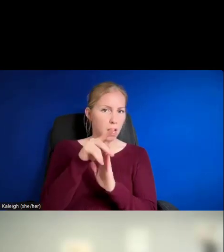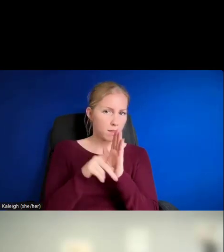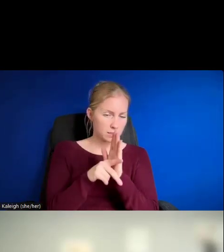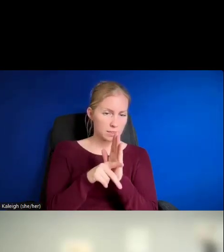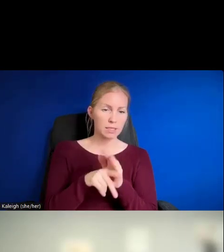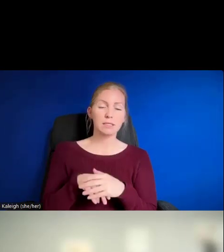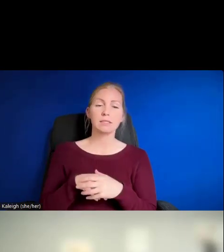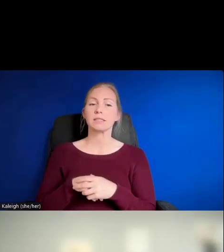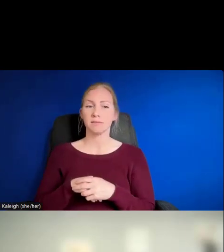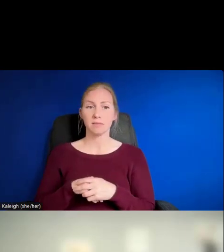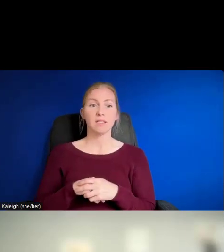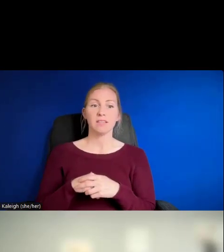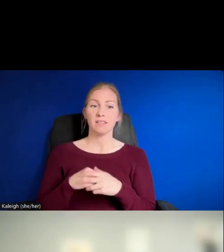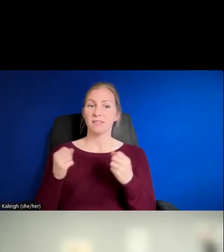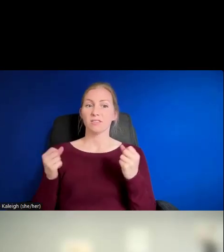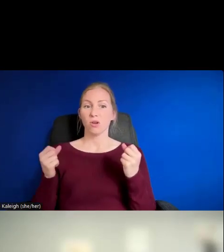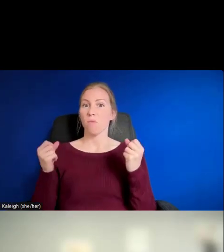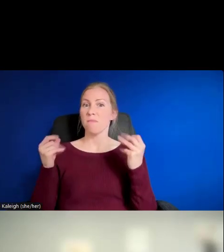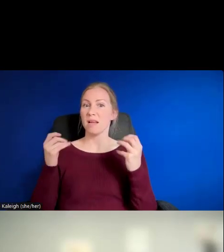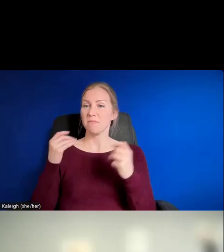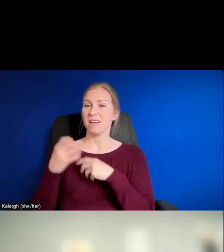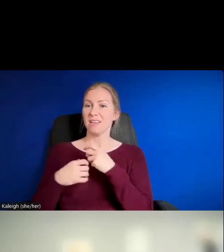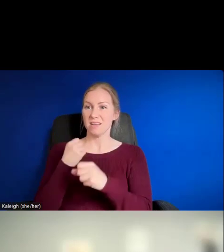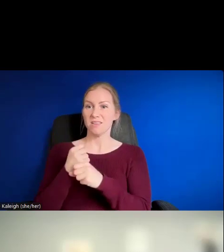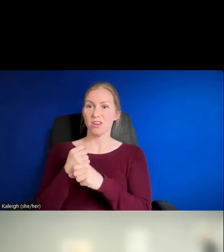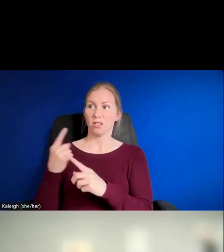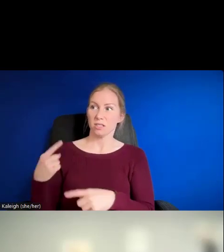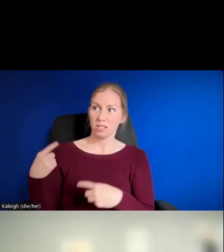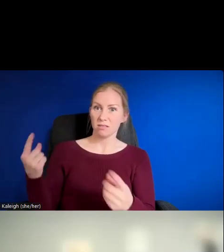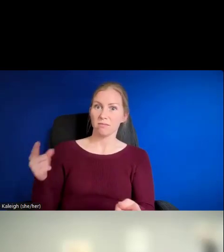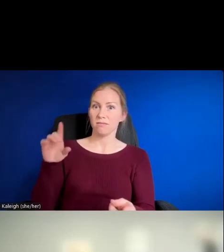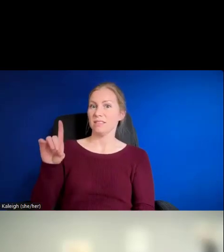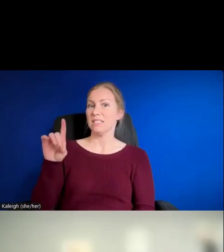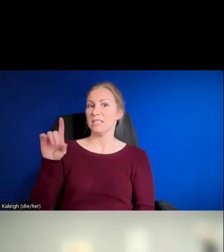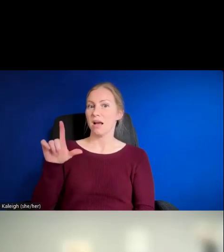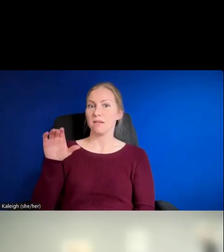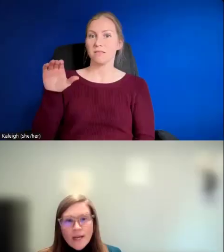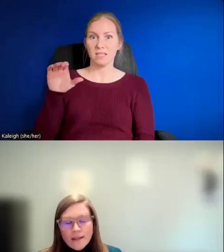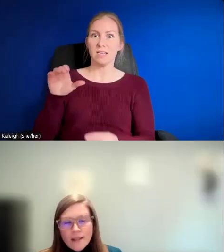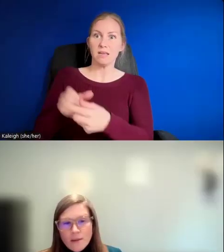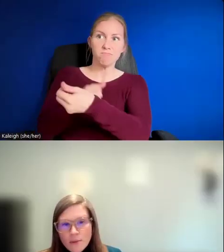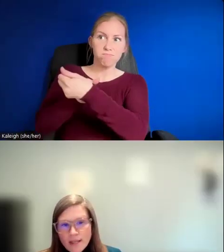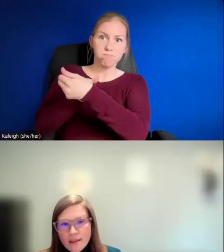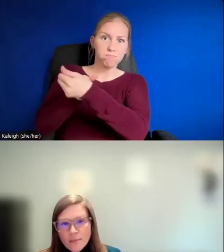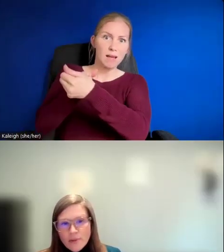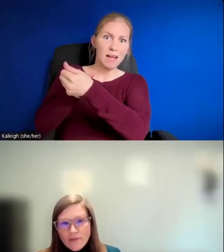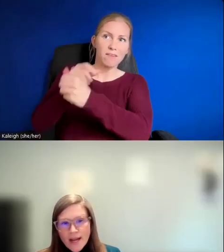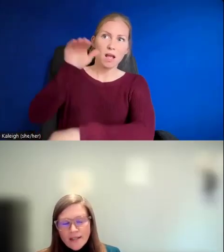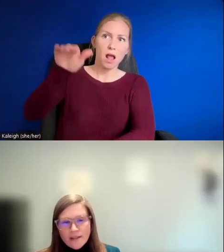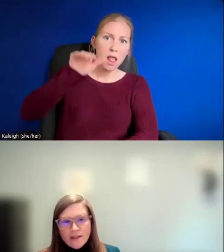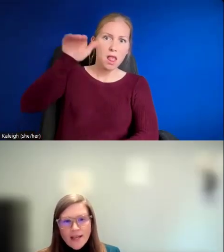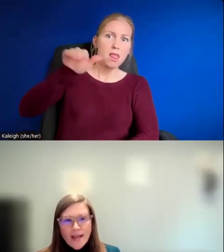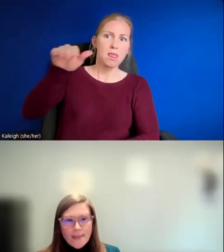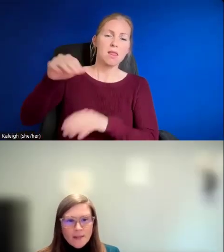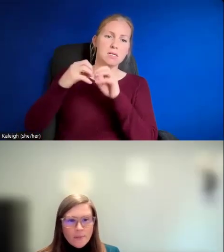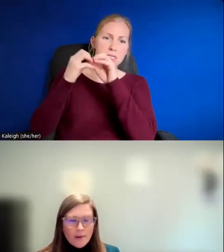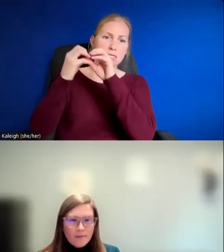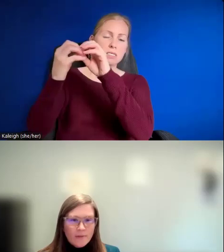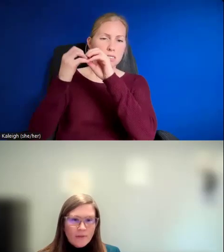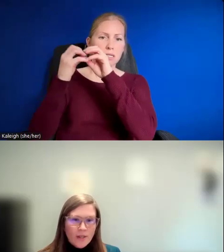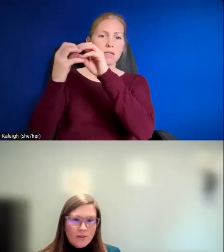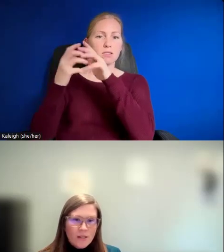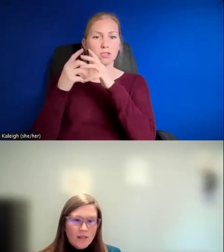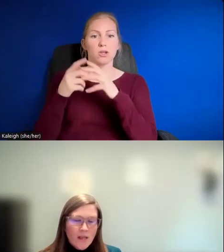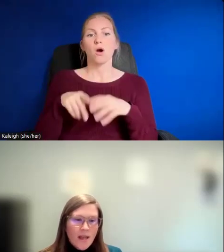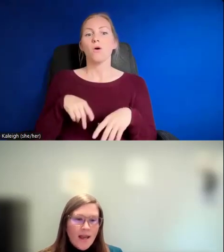Following years of DLC advocacy and input on policy language directly with the provider and the Department